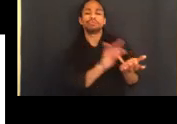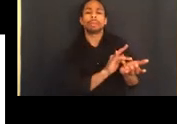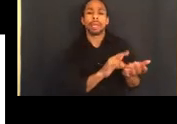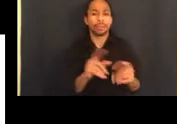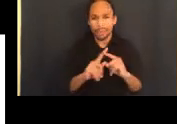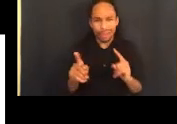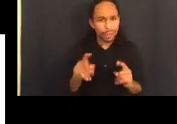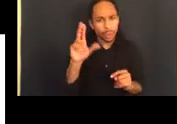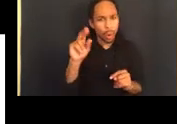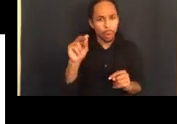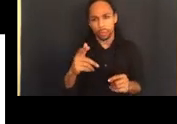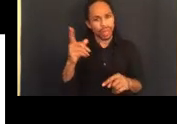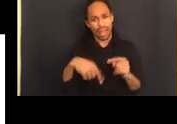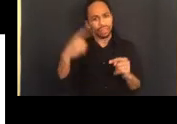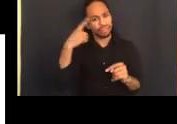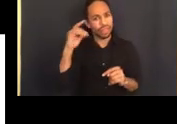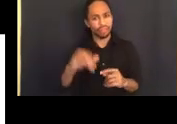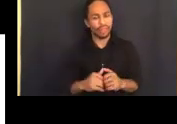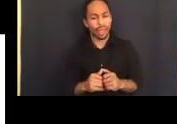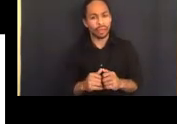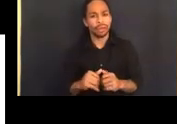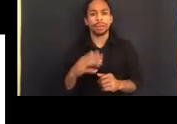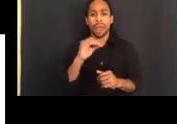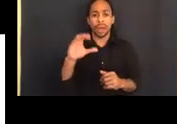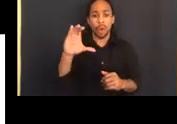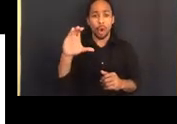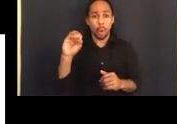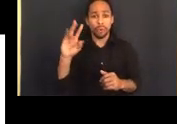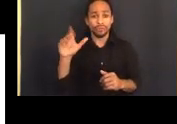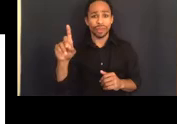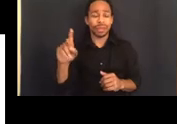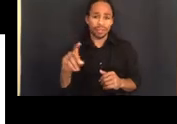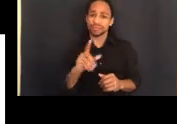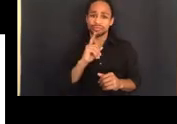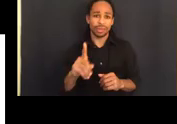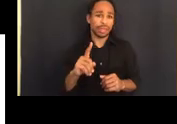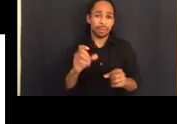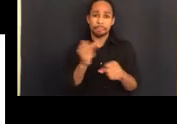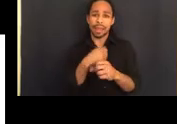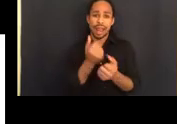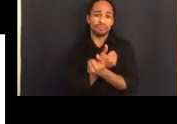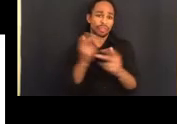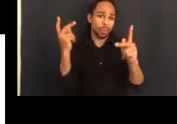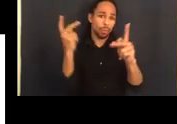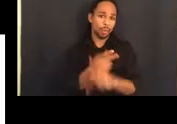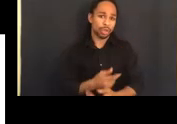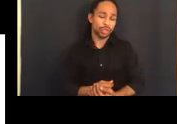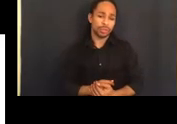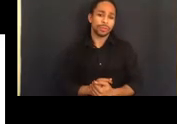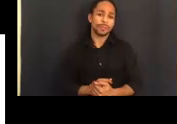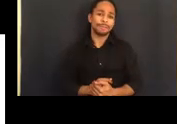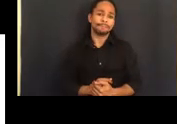places already, and COVID has just really exacerbated all of this. Next slide. So,